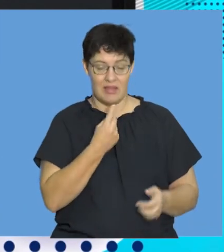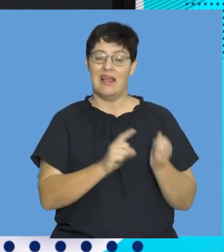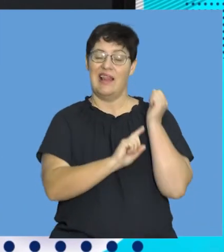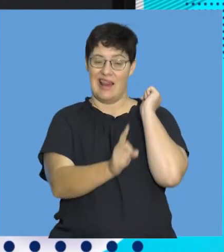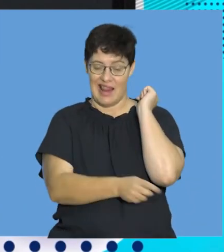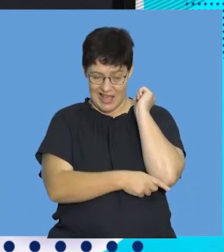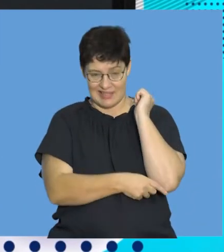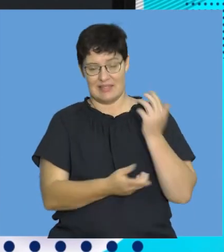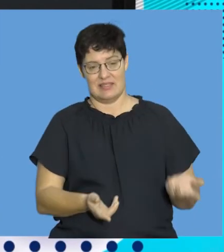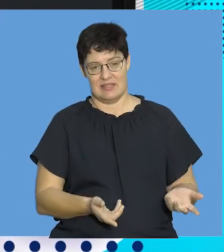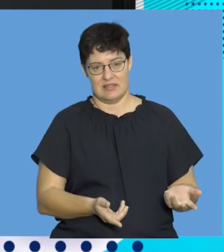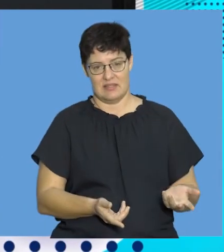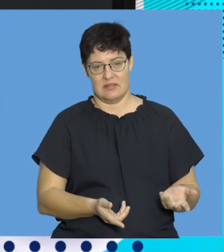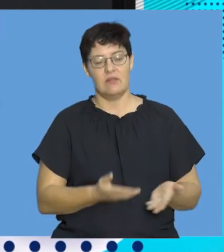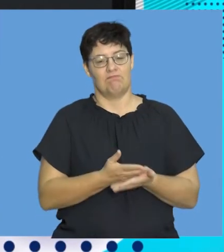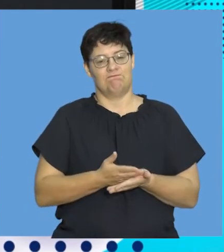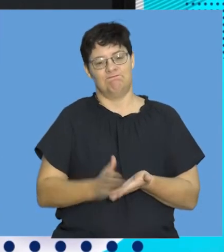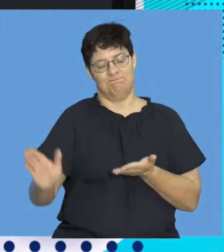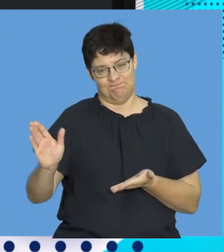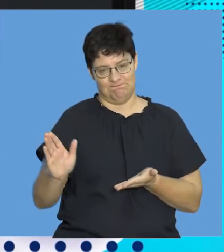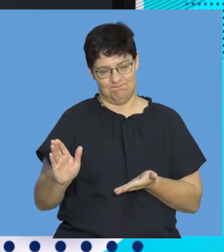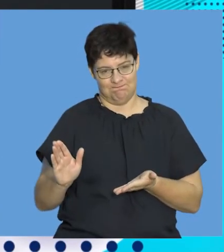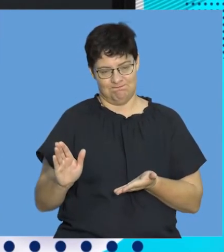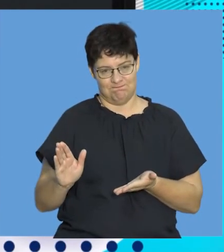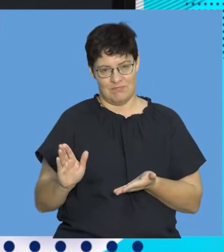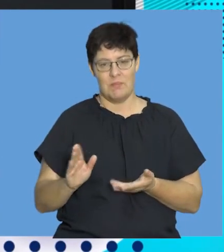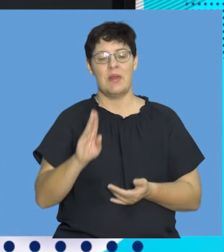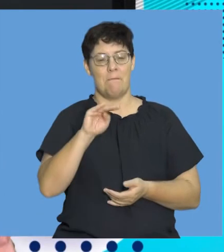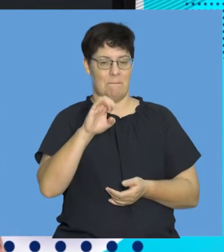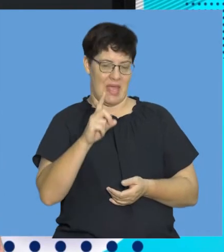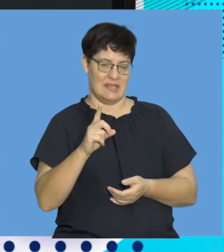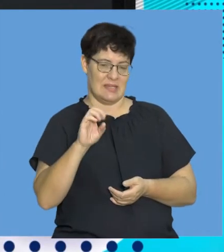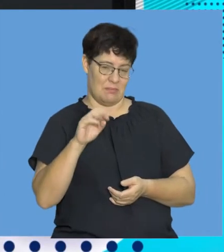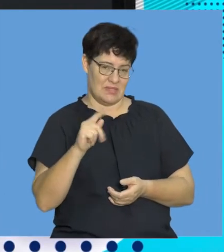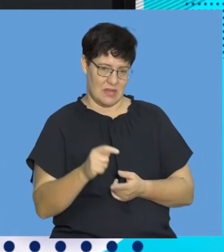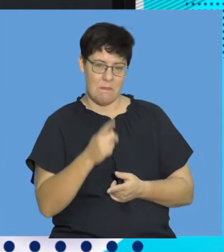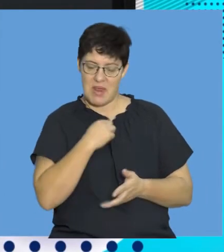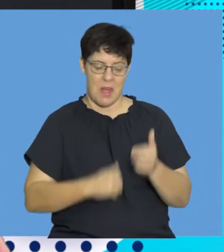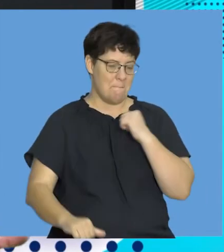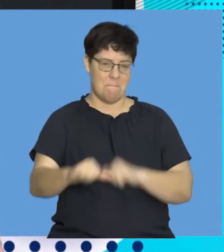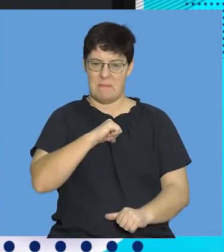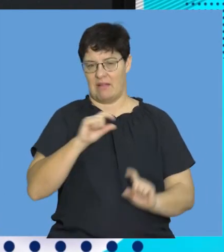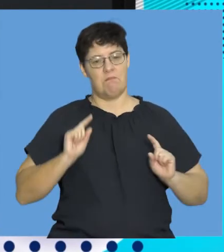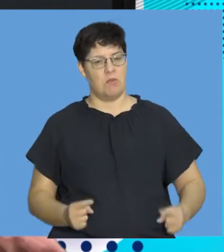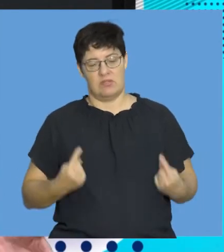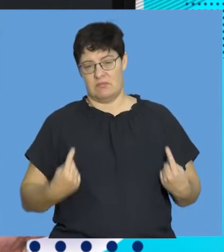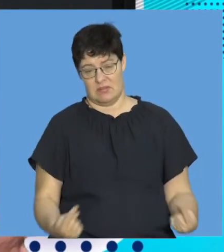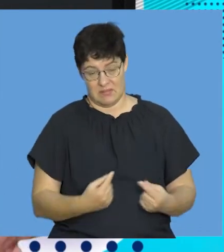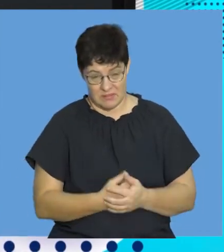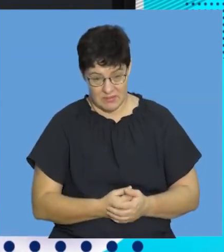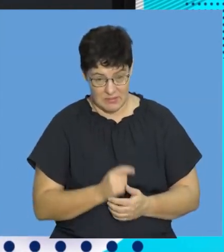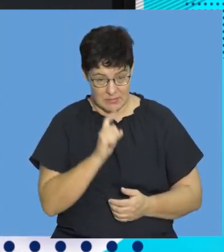the last measure obviously would be to write off the debt as a bad debt, as an irrecoverable